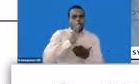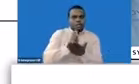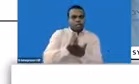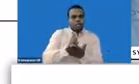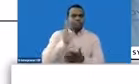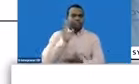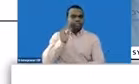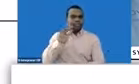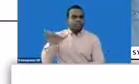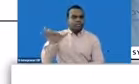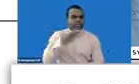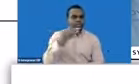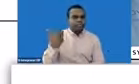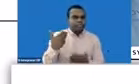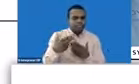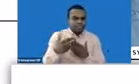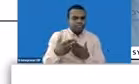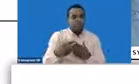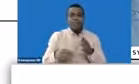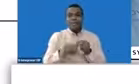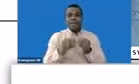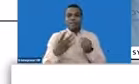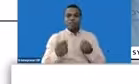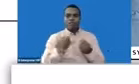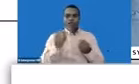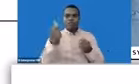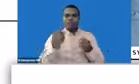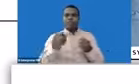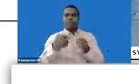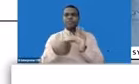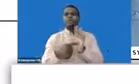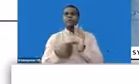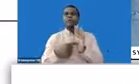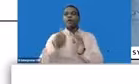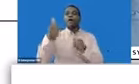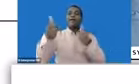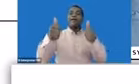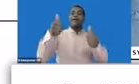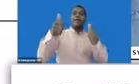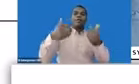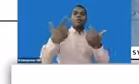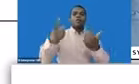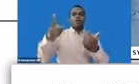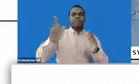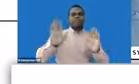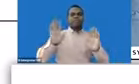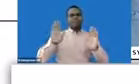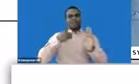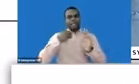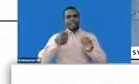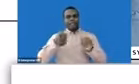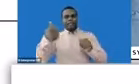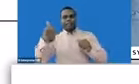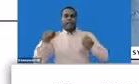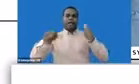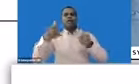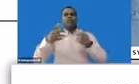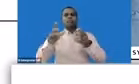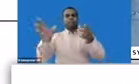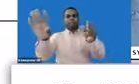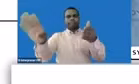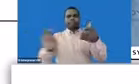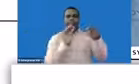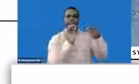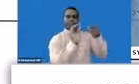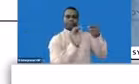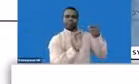along the life of this repository, these web pages might change. We hope that they improve, but it can